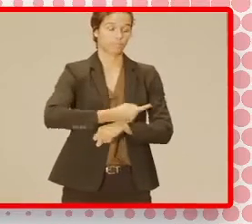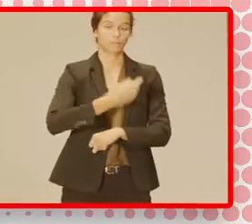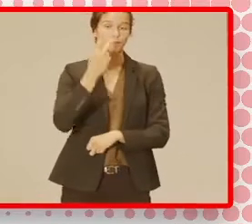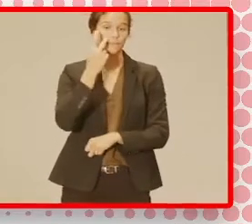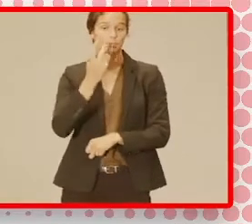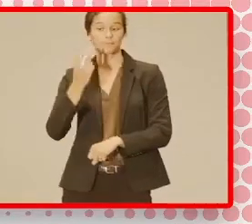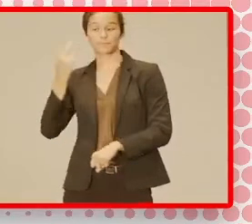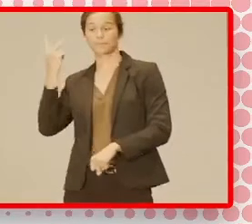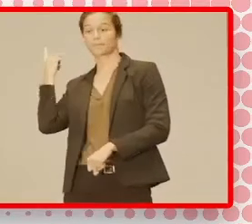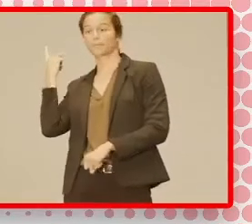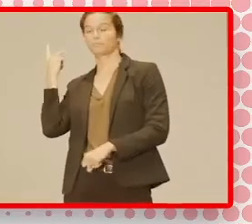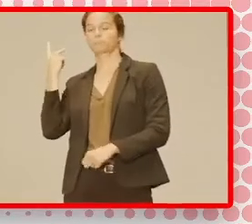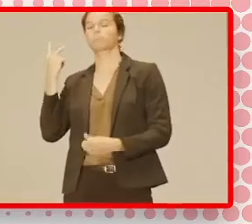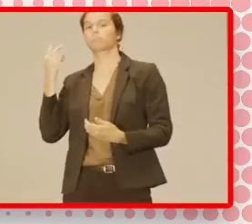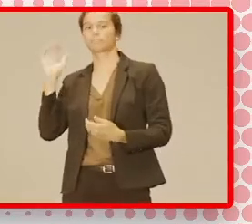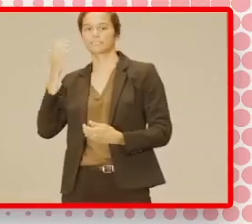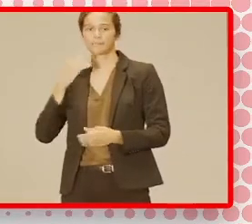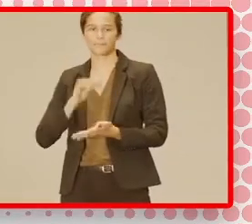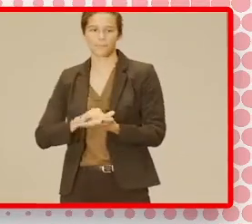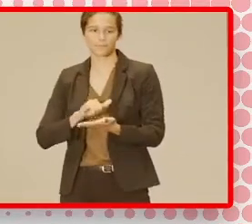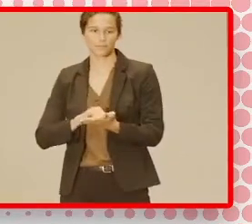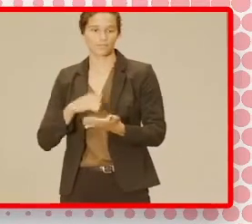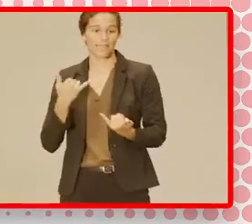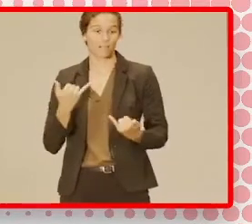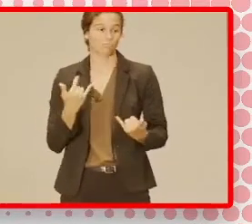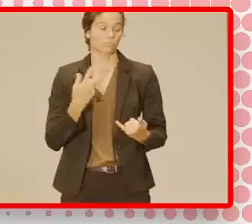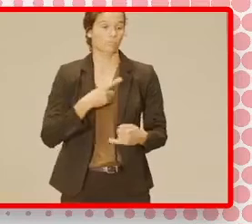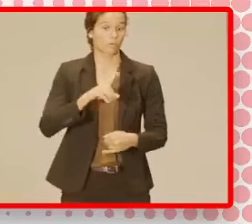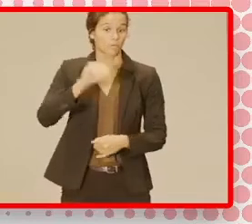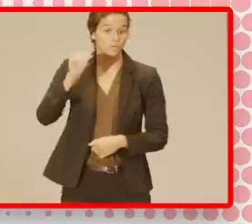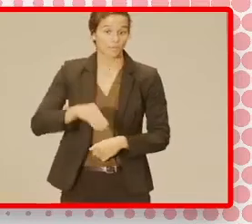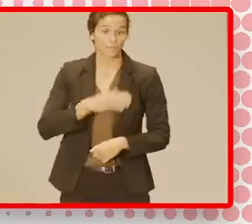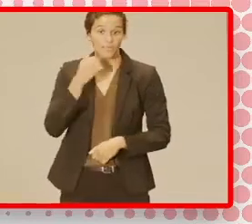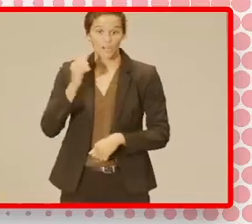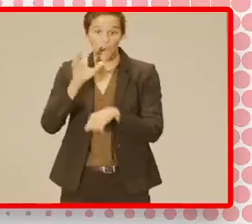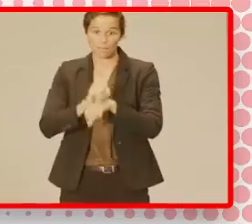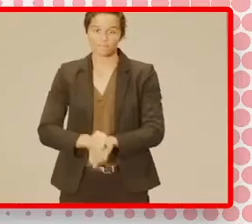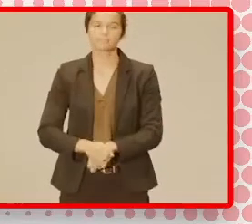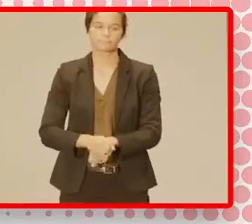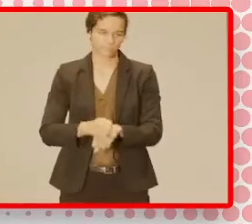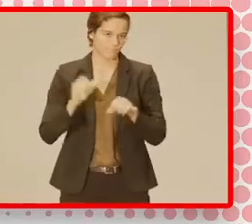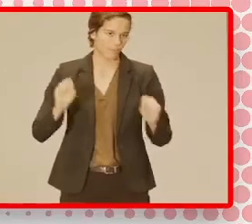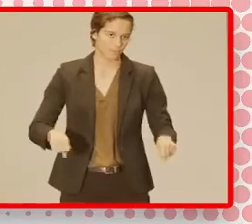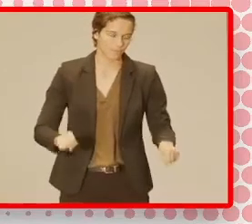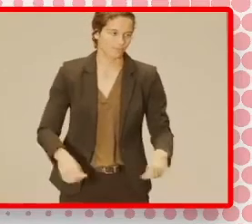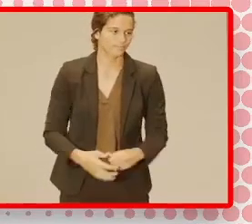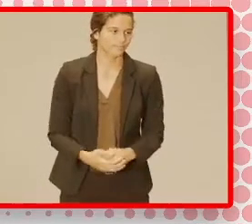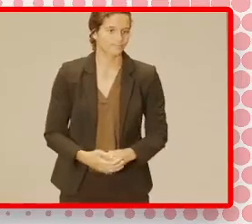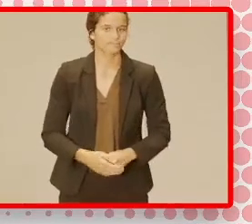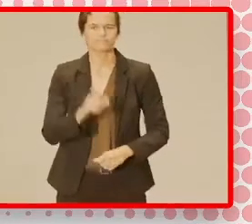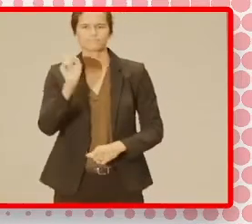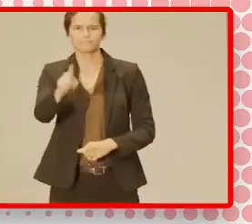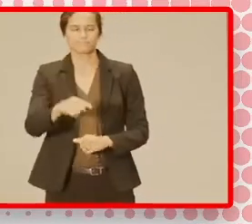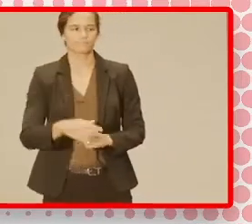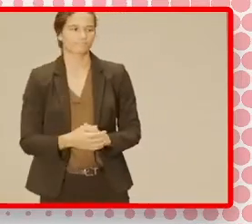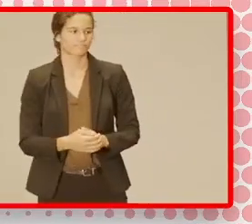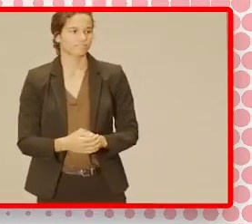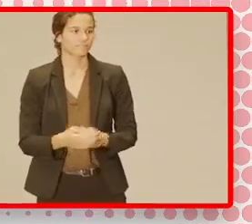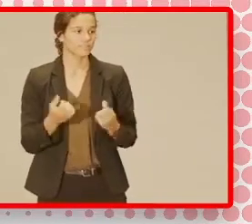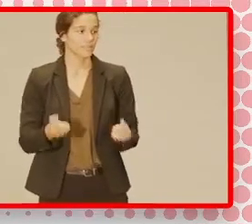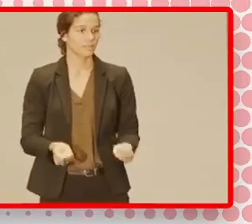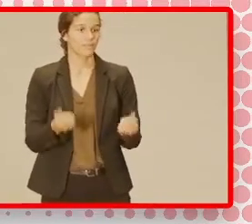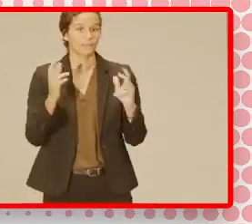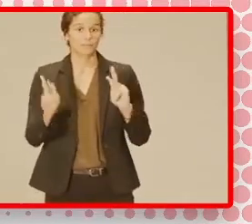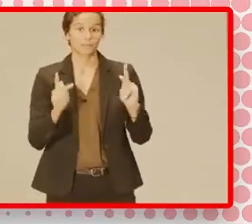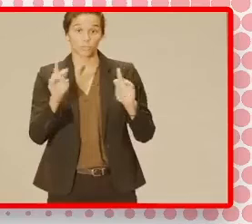with 1% bachelor habit. So let me ask you a question. How many people do you know who can do 380